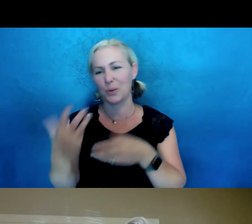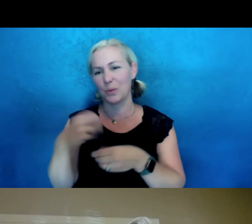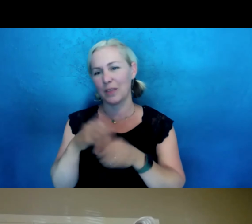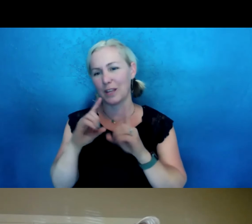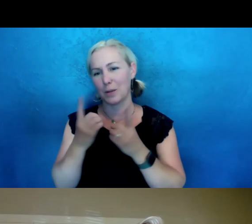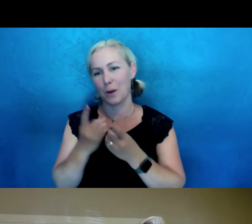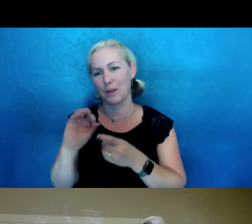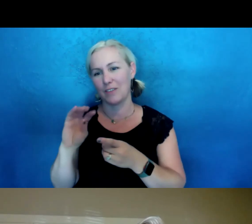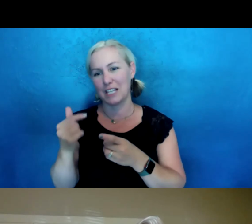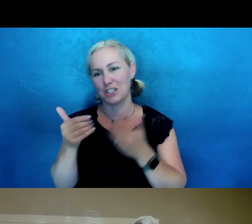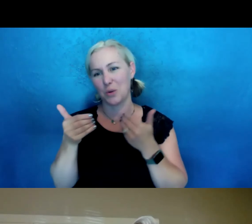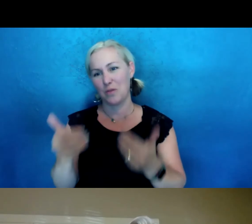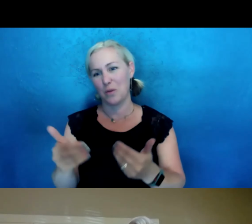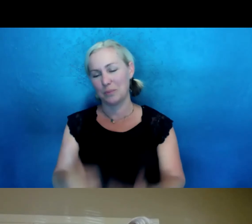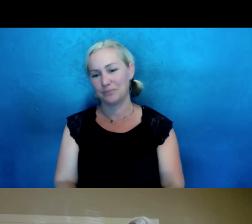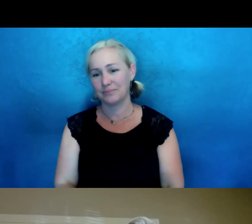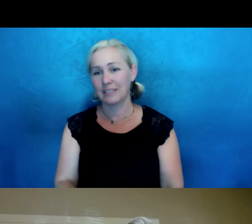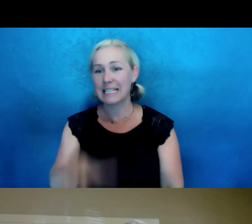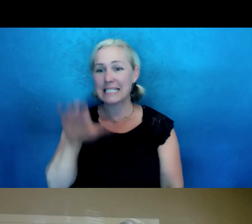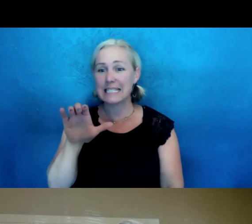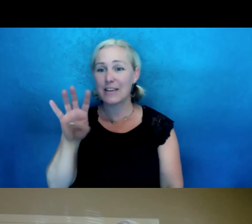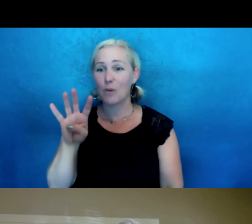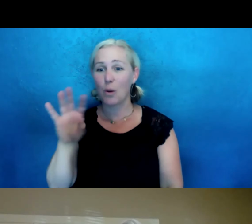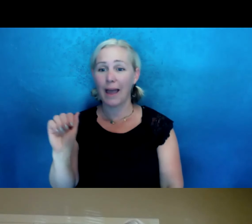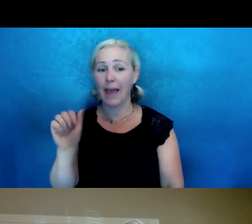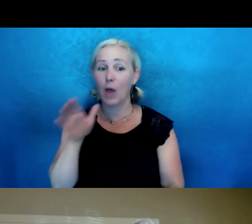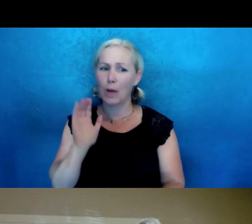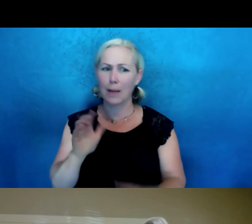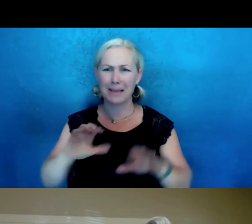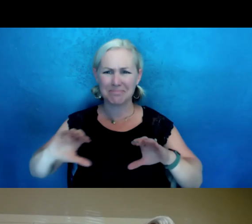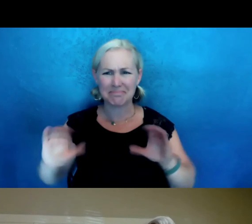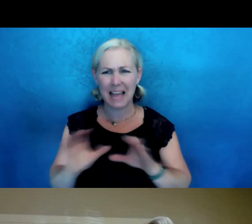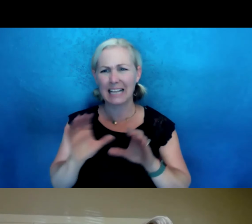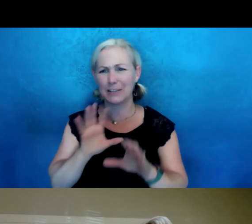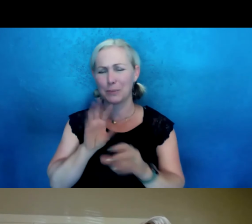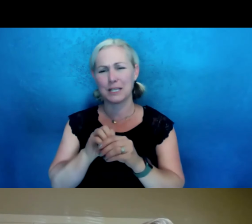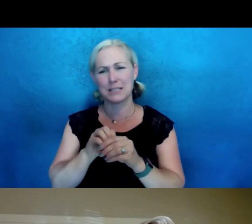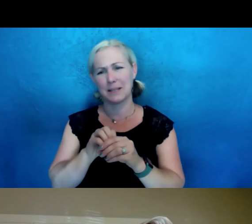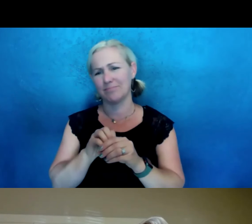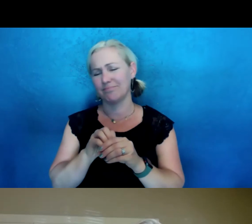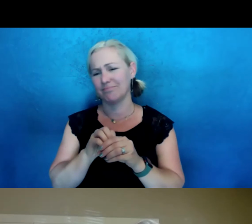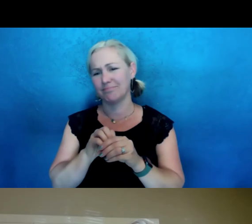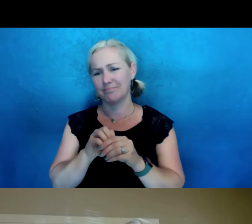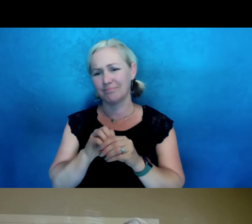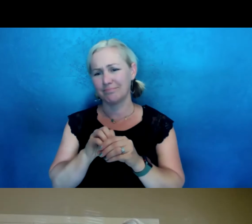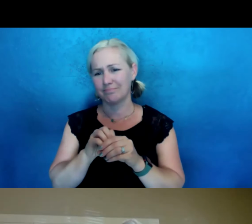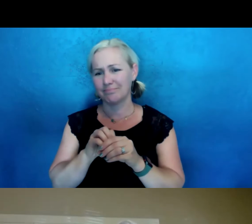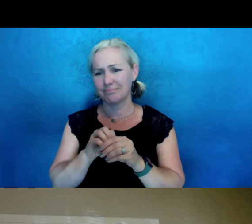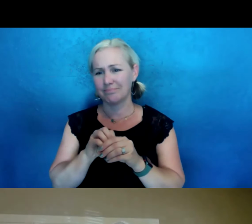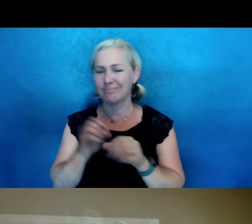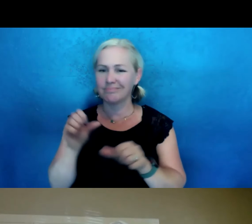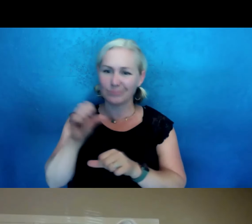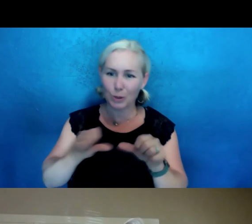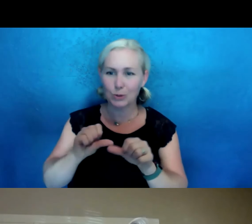going forward. C4A will be an active participant in the discussion as social behavioral